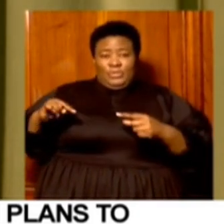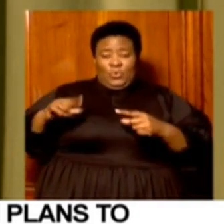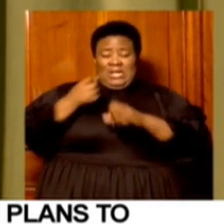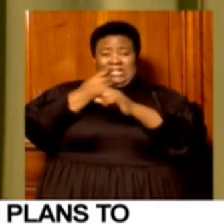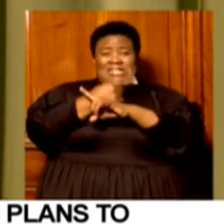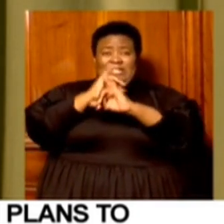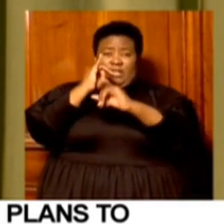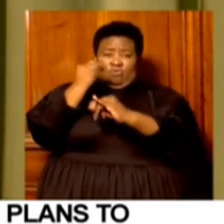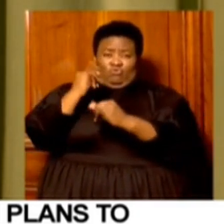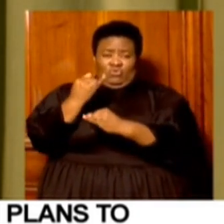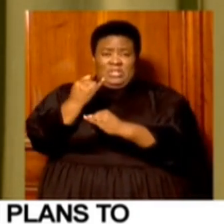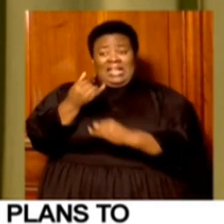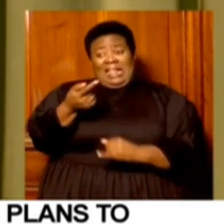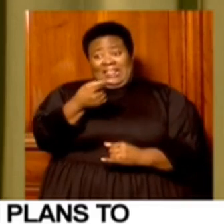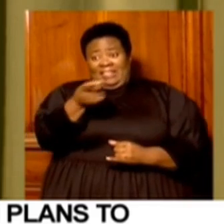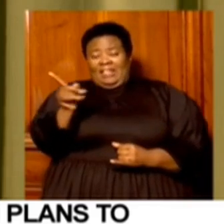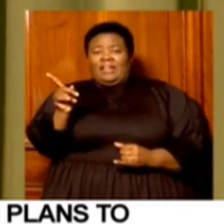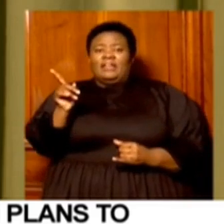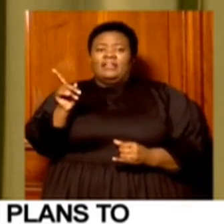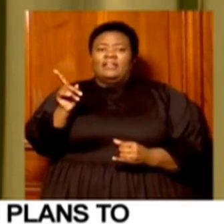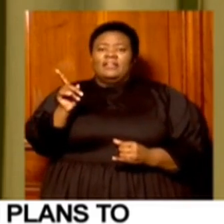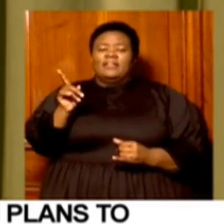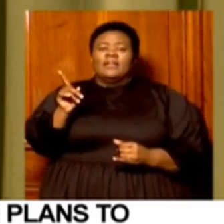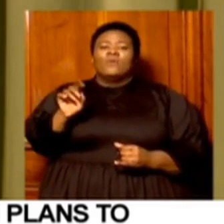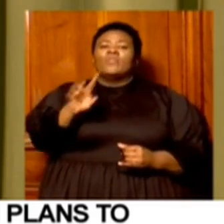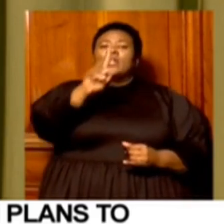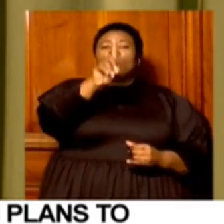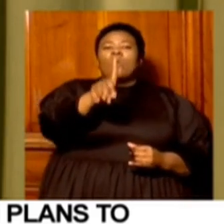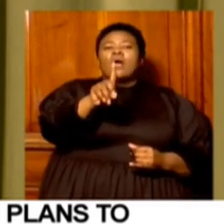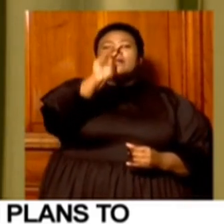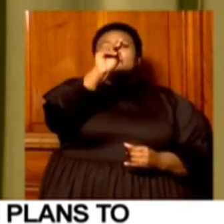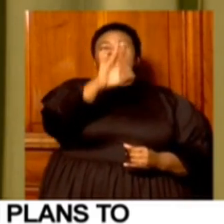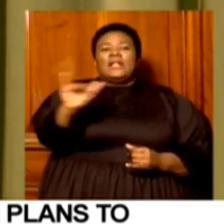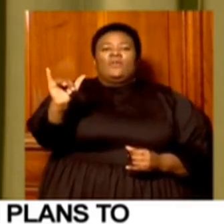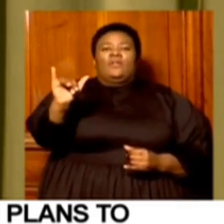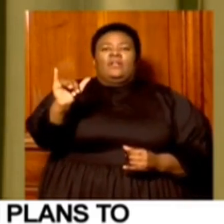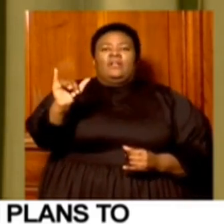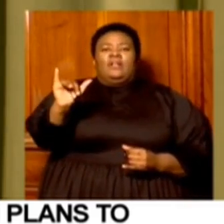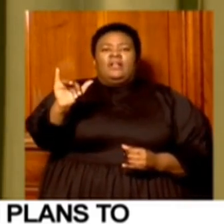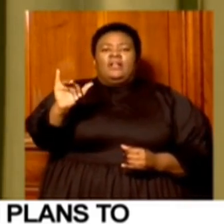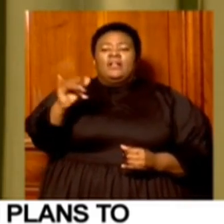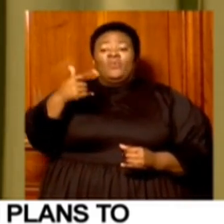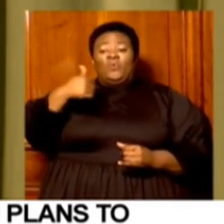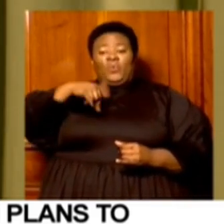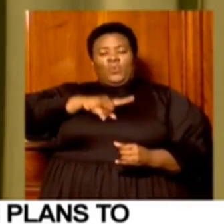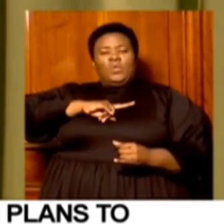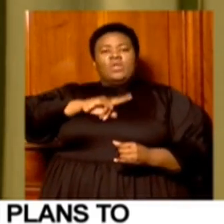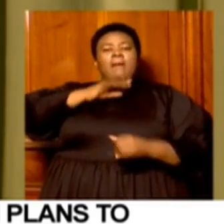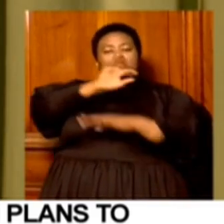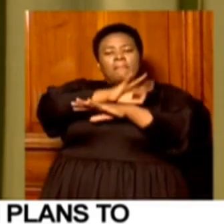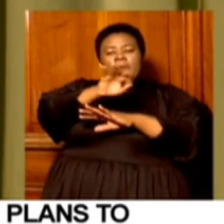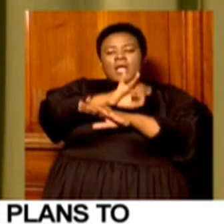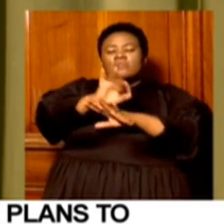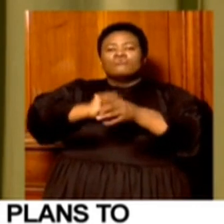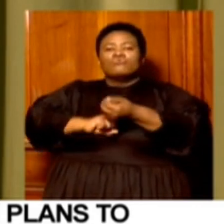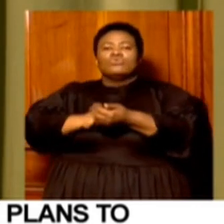turning the relief of 1 billion rand to compensation, and even saying that it is not enough. Because